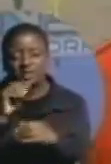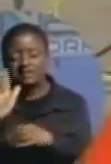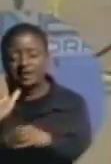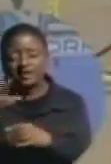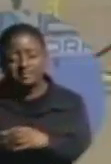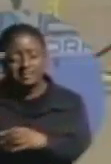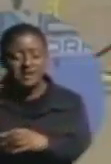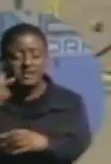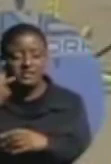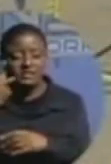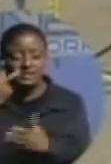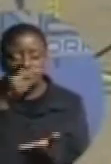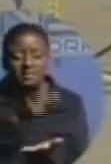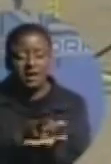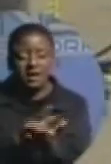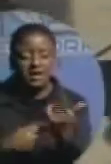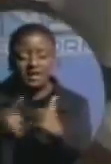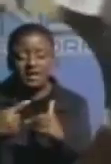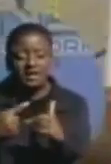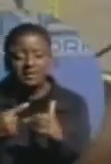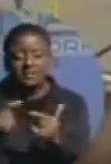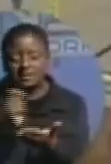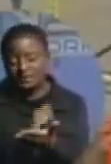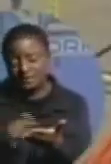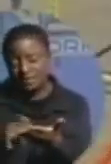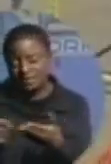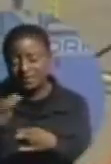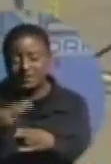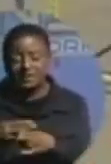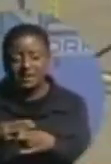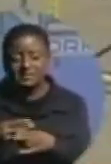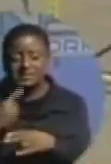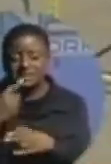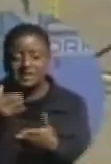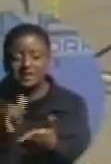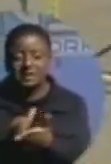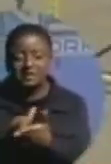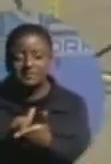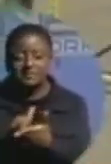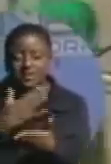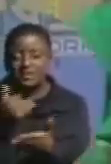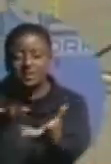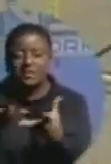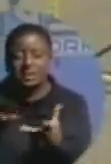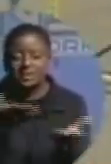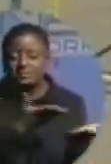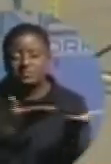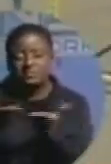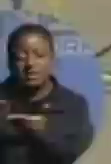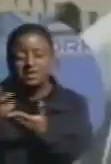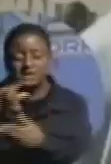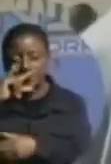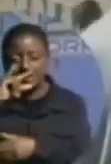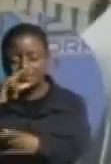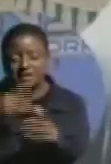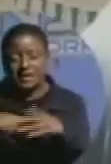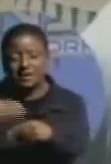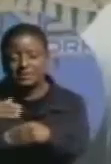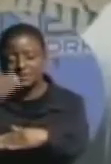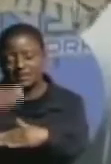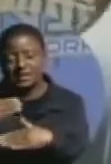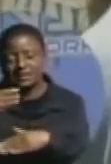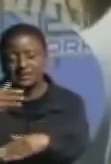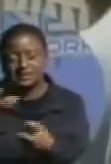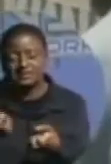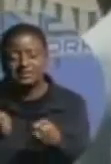park and come over and sign their names, because we have a sign-up sheet over there saying that they want to bring their kids out to our next event. Really enjoy seeing